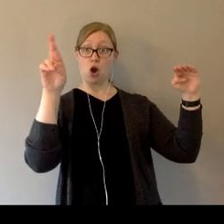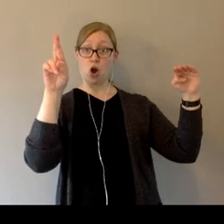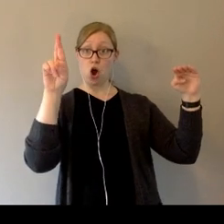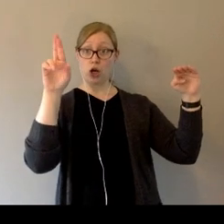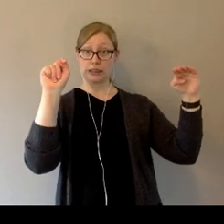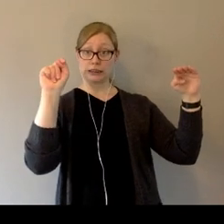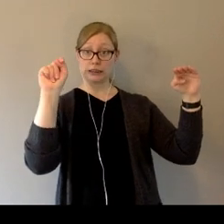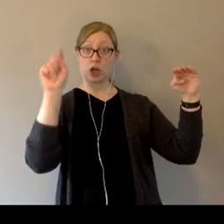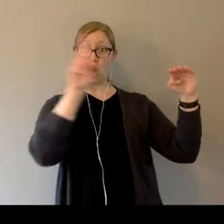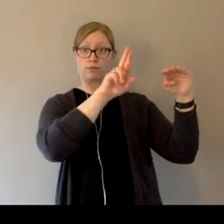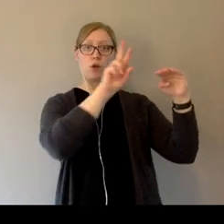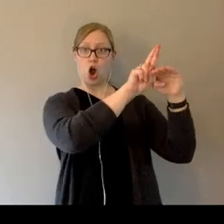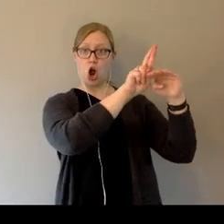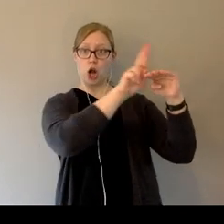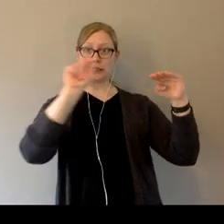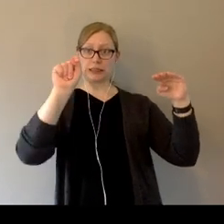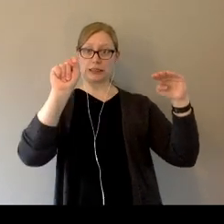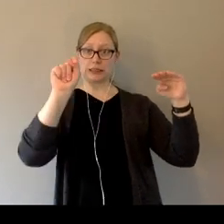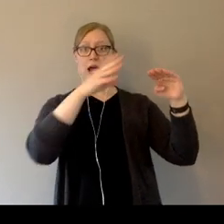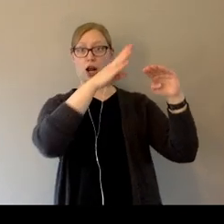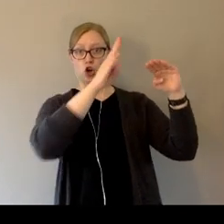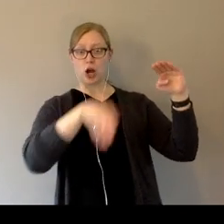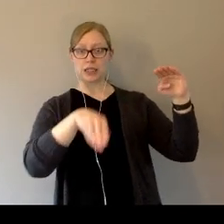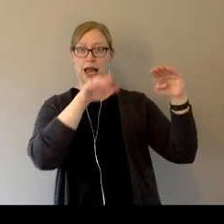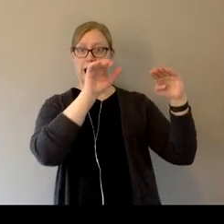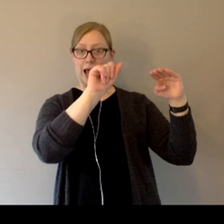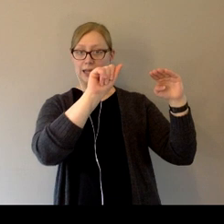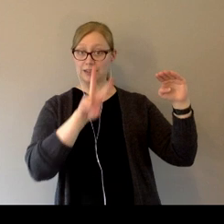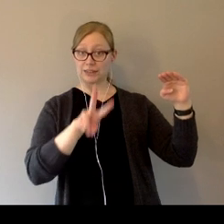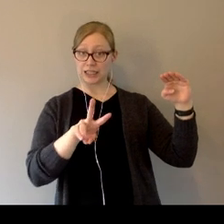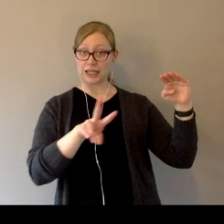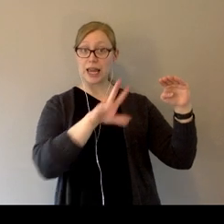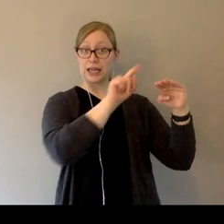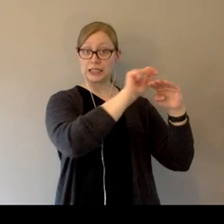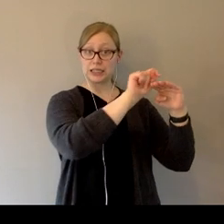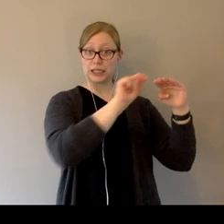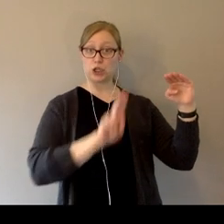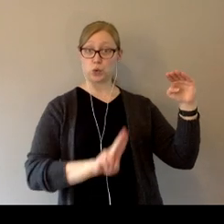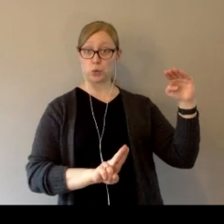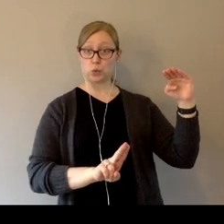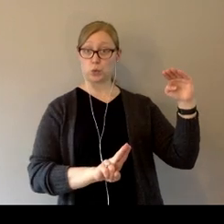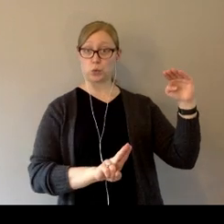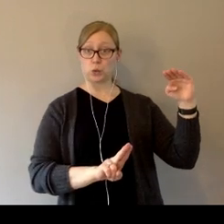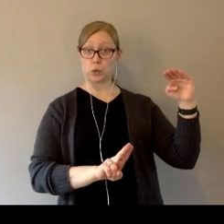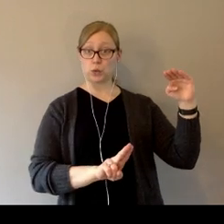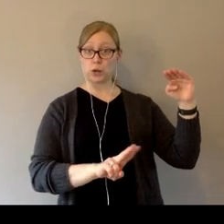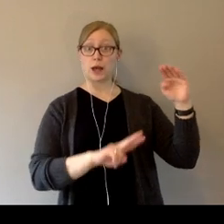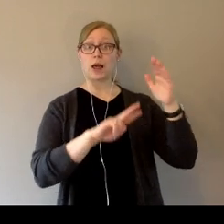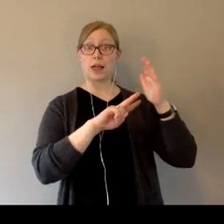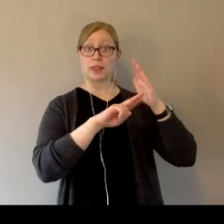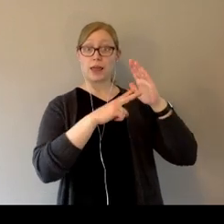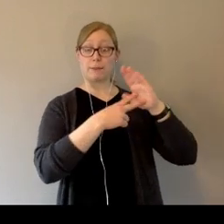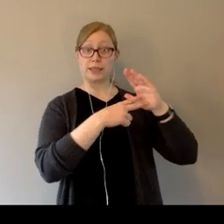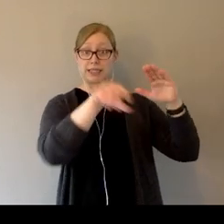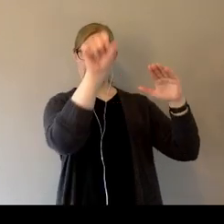lines SV and TU. That means that these are corresponding angles at S and